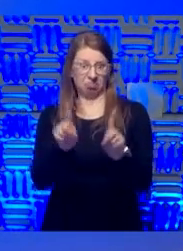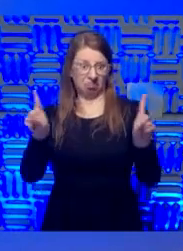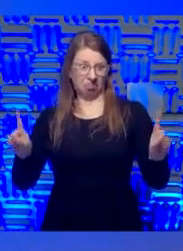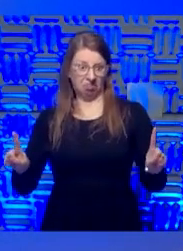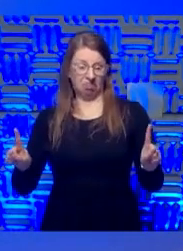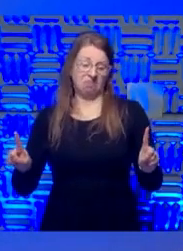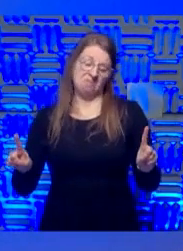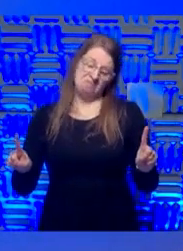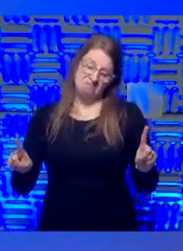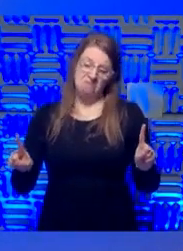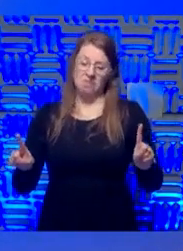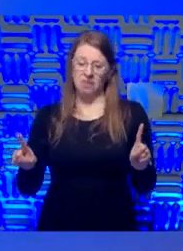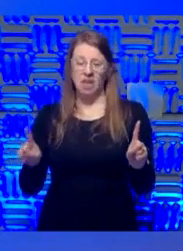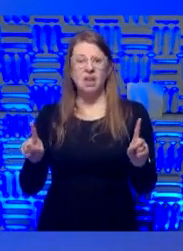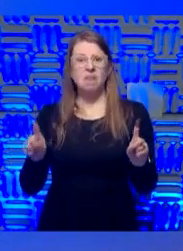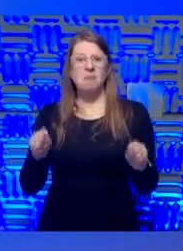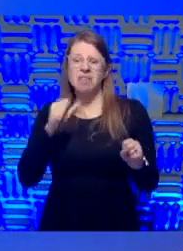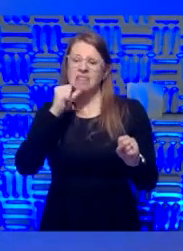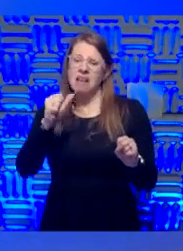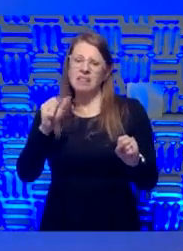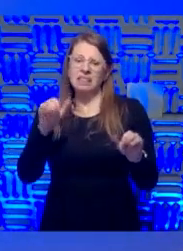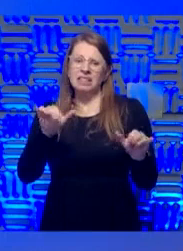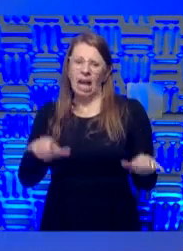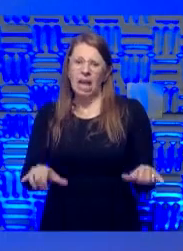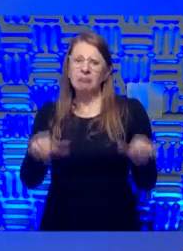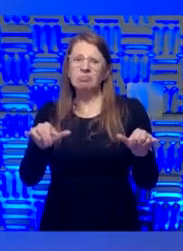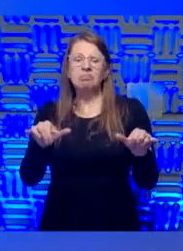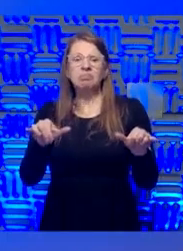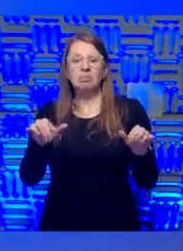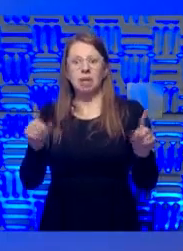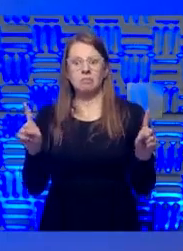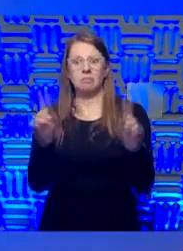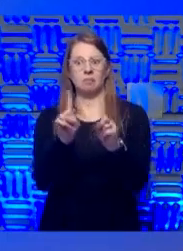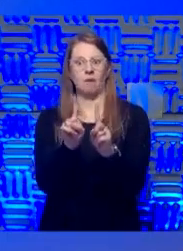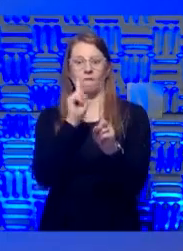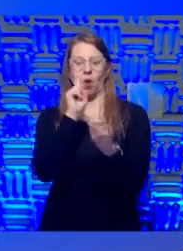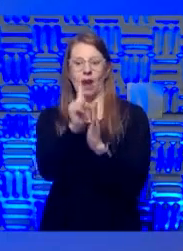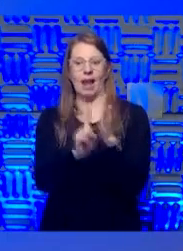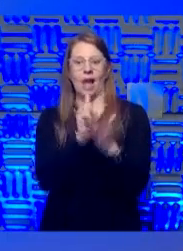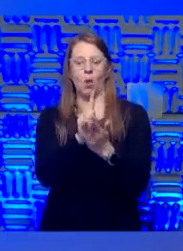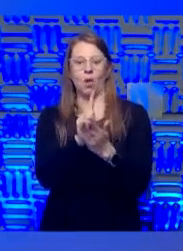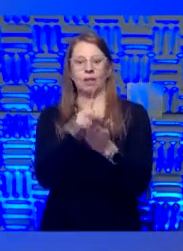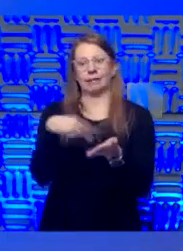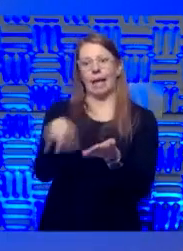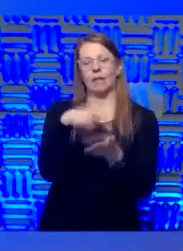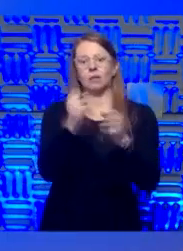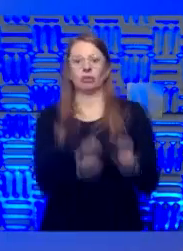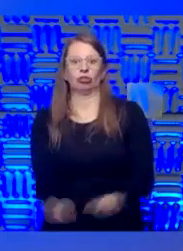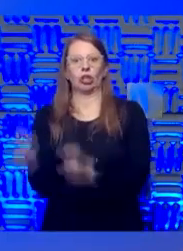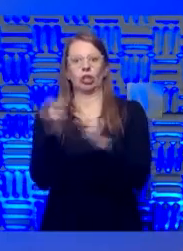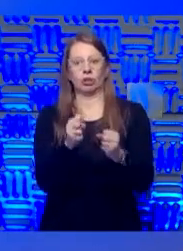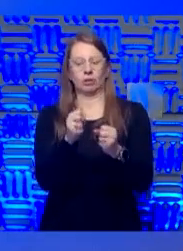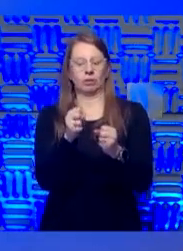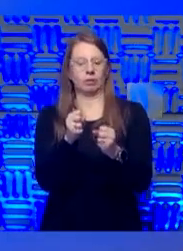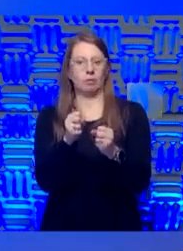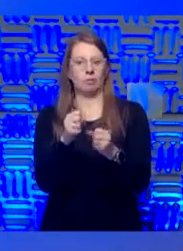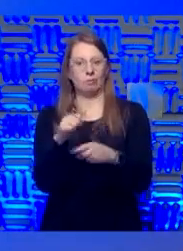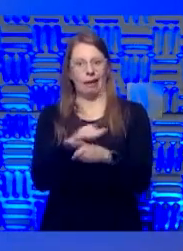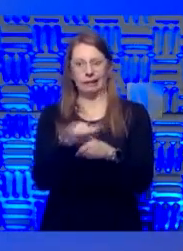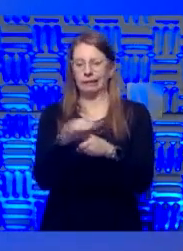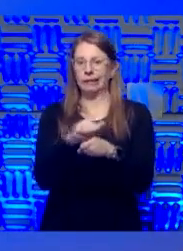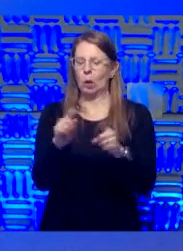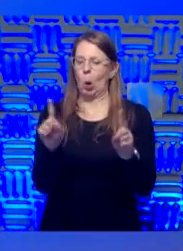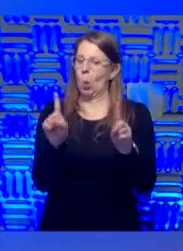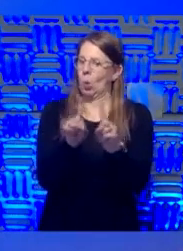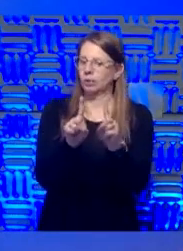other, that's probably not the same as being in close proximity for an hour at a dance or a cheer practice, something like that.